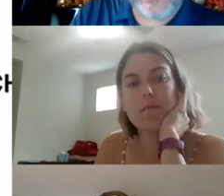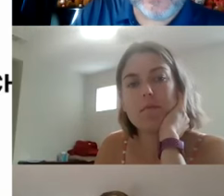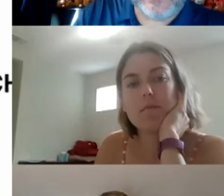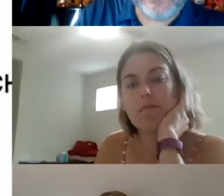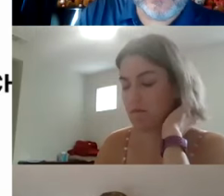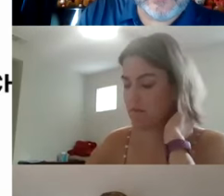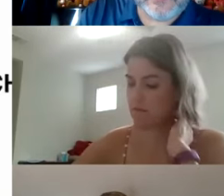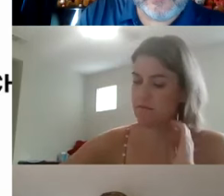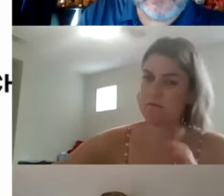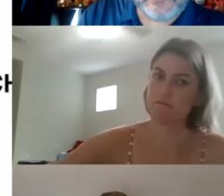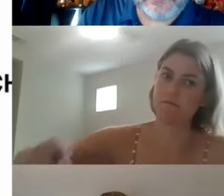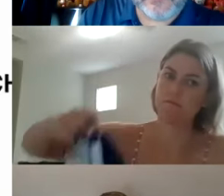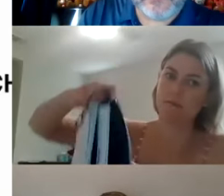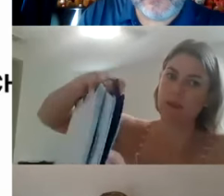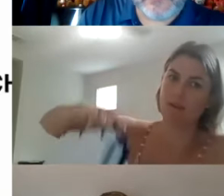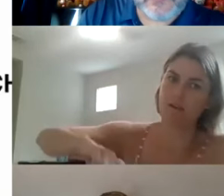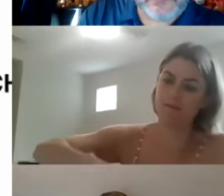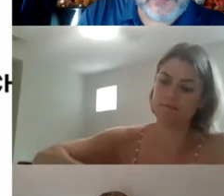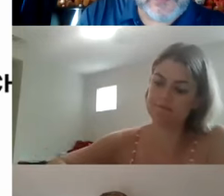down.